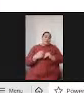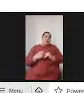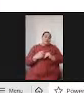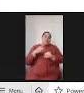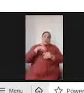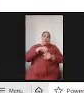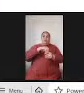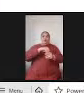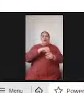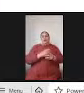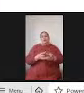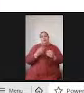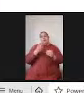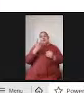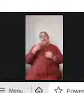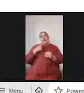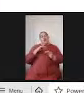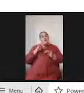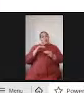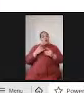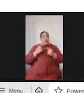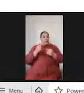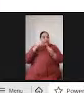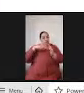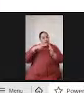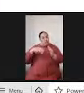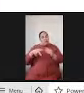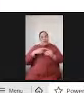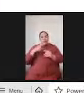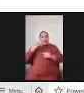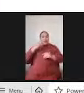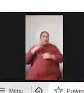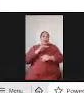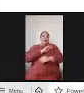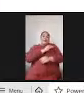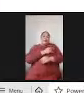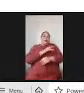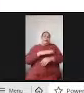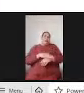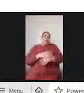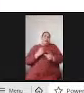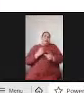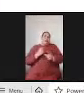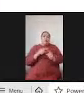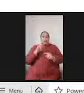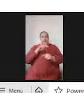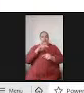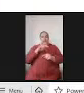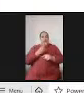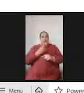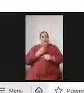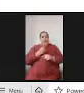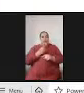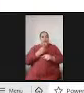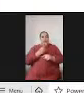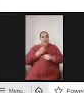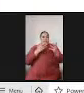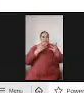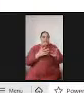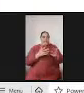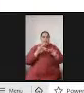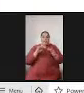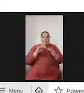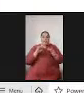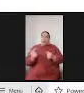inputs, which people had to go through. And I don't think we had that capacity to do it. So we need to ask ourselves, if we're building this and people do then knock at